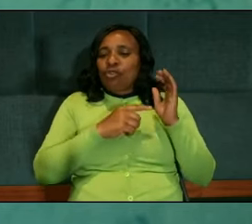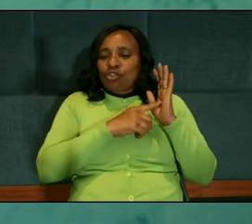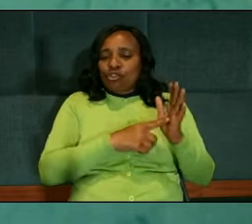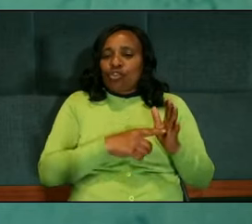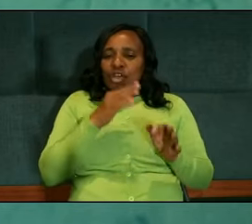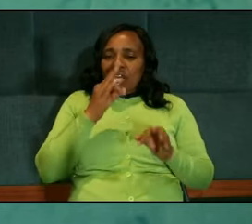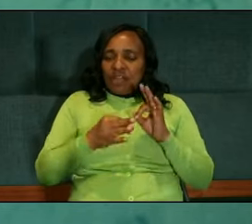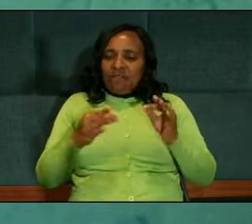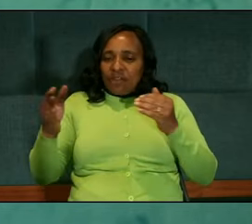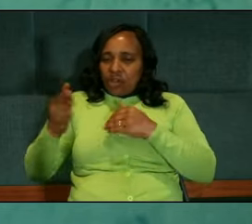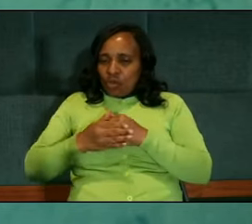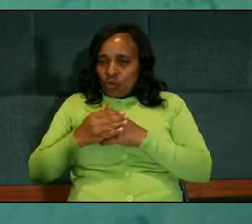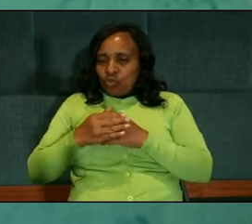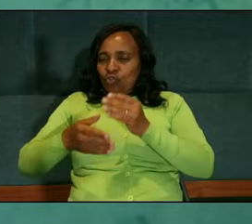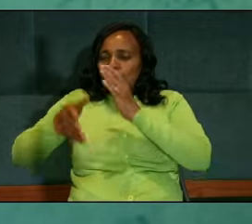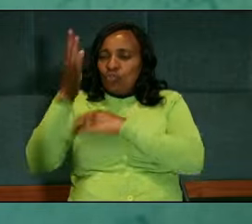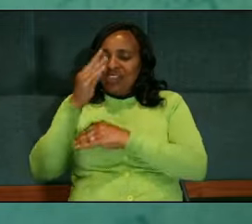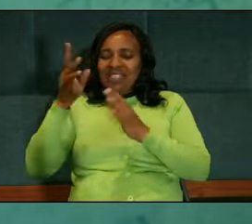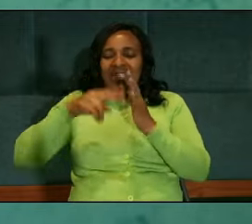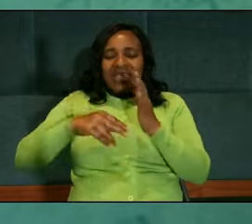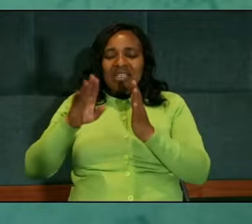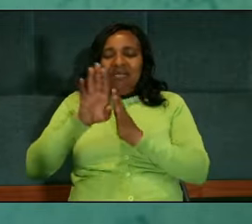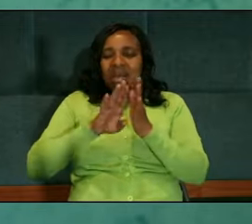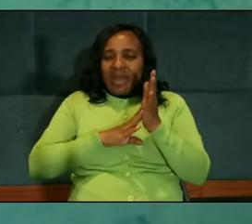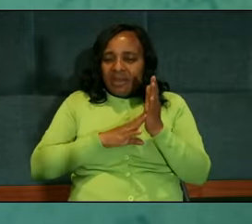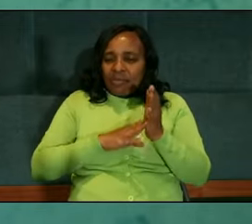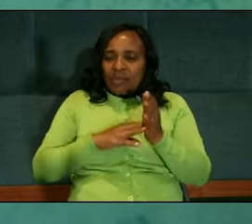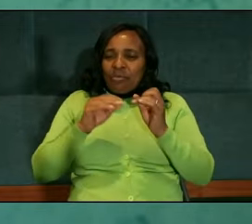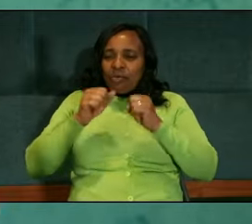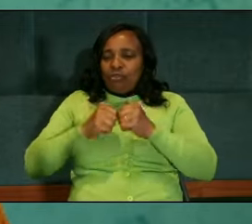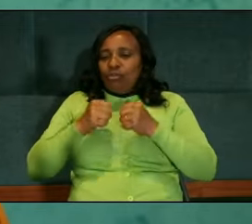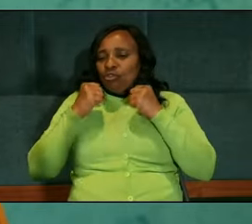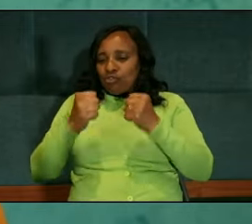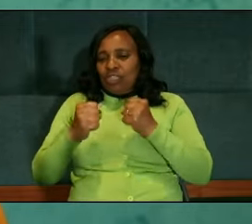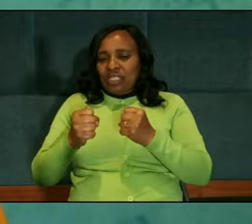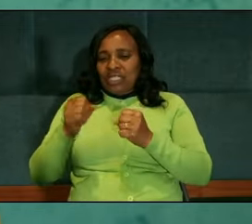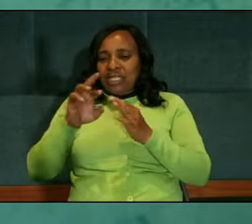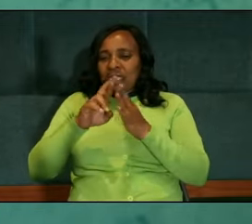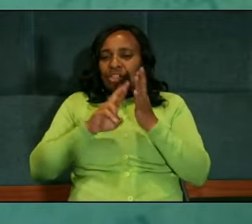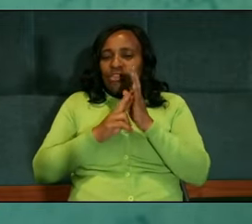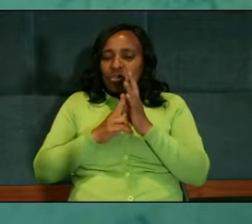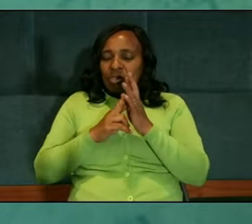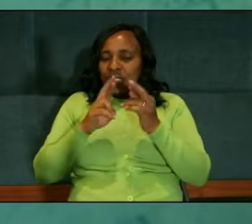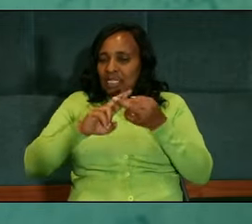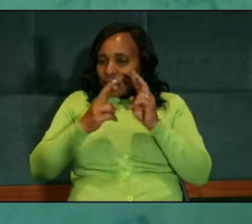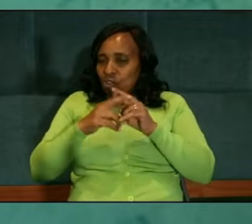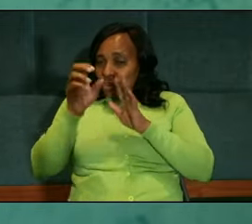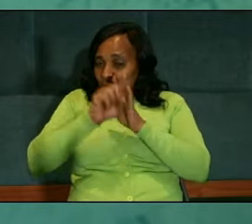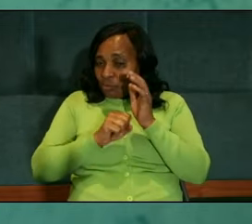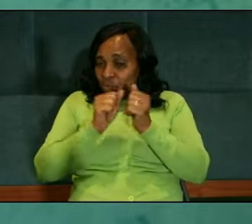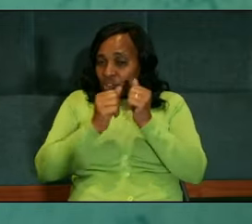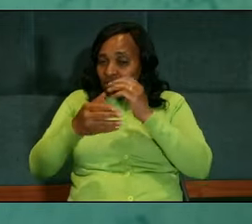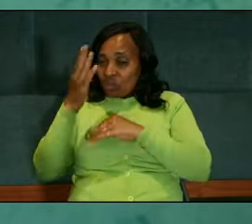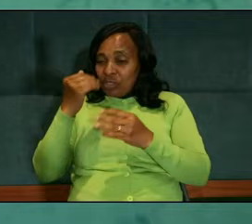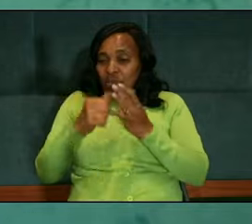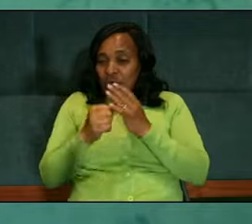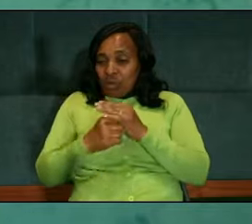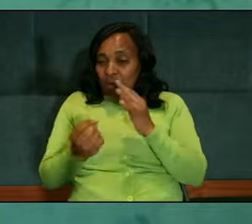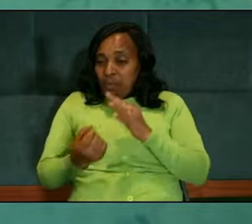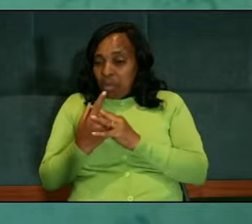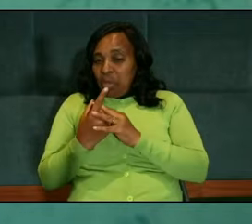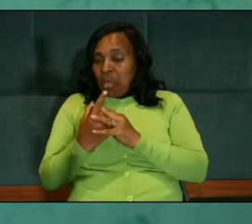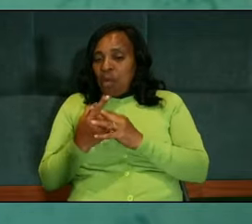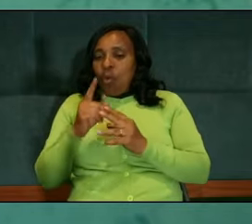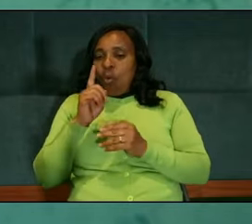you're not close to God, if you don't read the Bible, if you don't try and strengthen your relationship with God, when these problems arise, your first